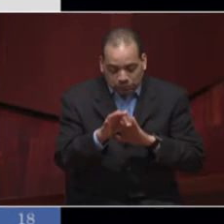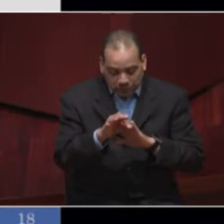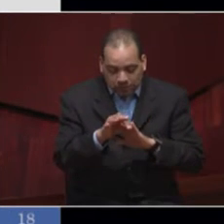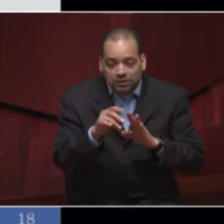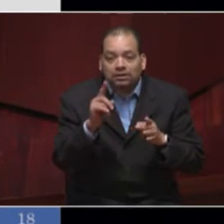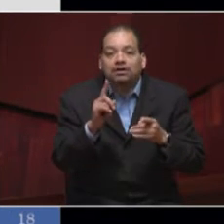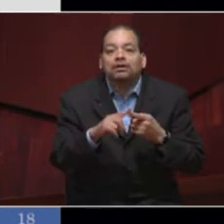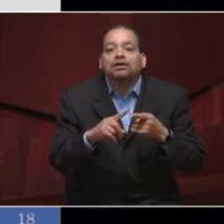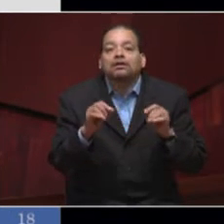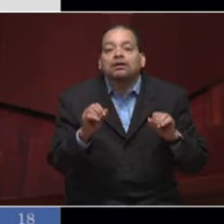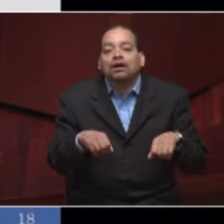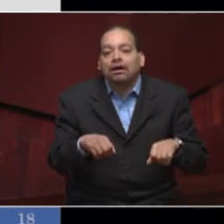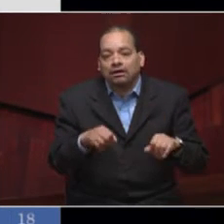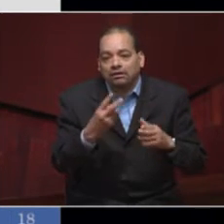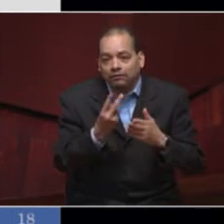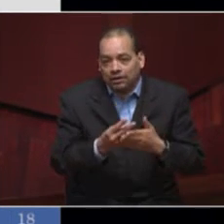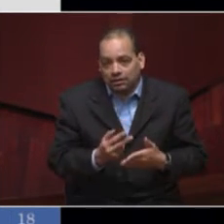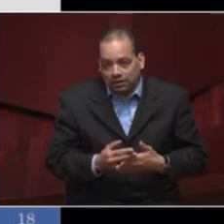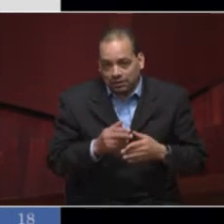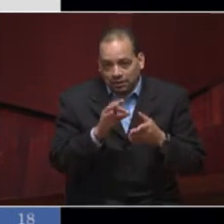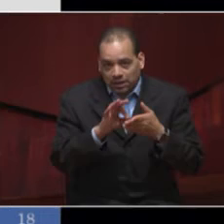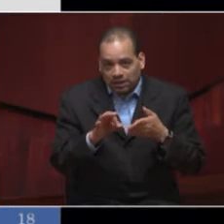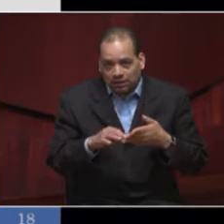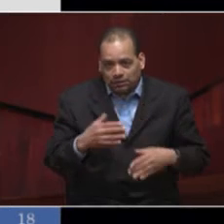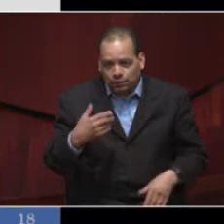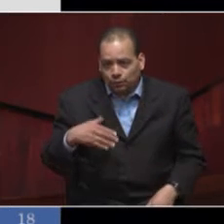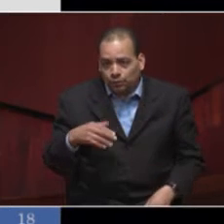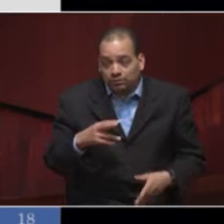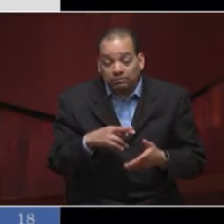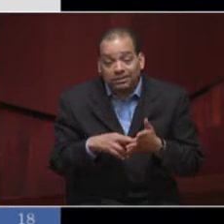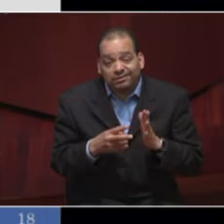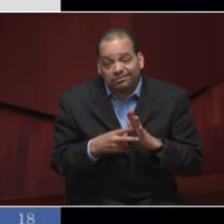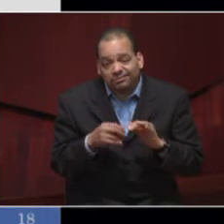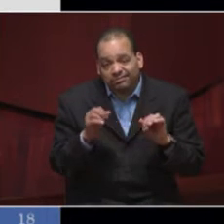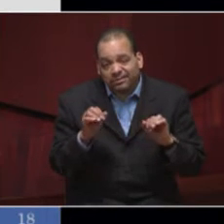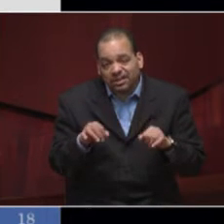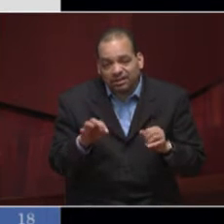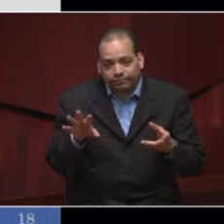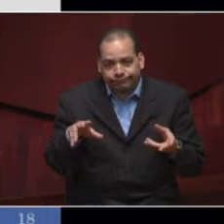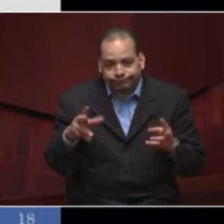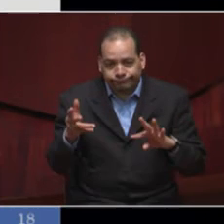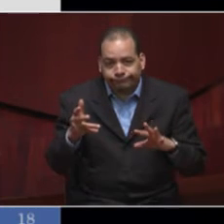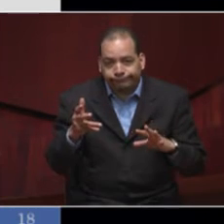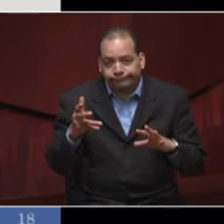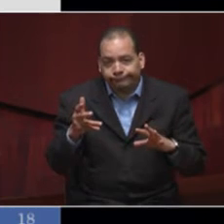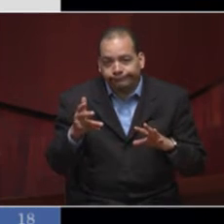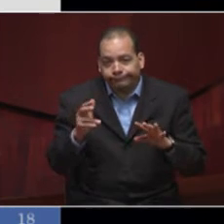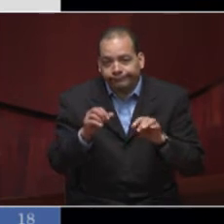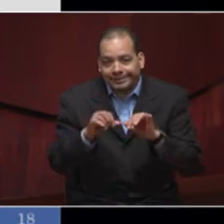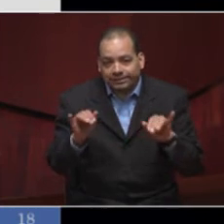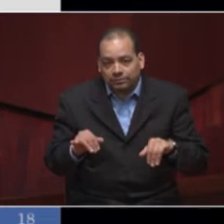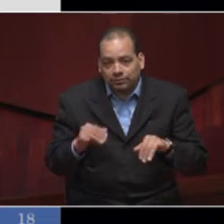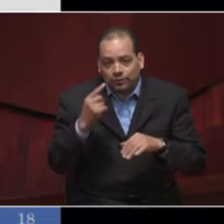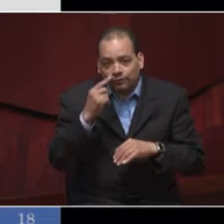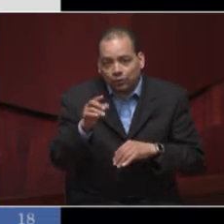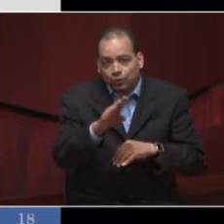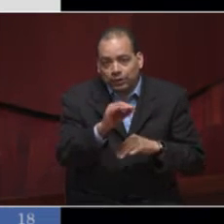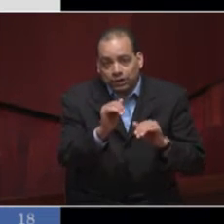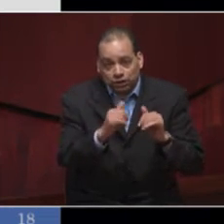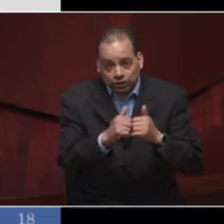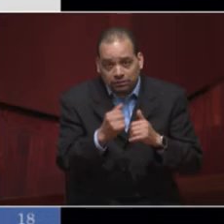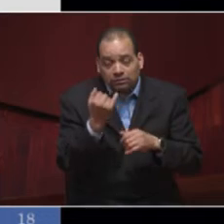accounts. So it can have quite a disruptive effect when this happens, and it